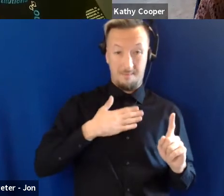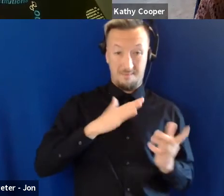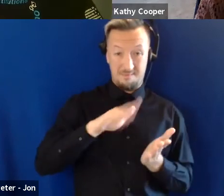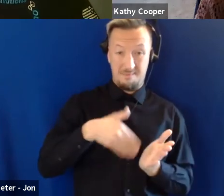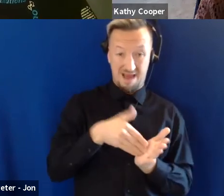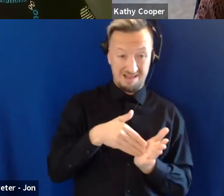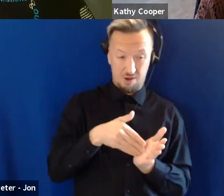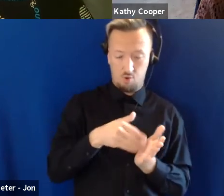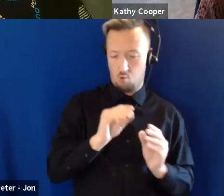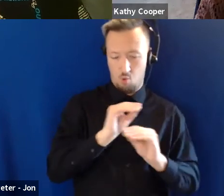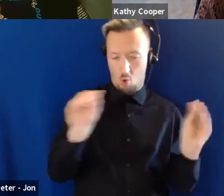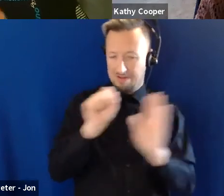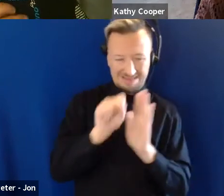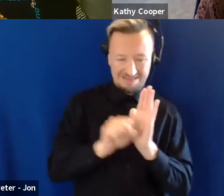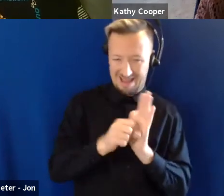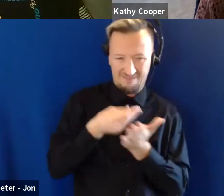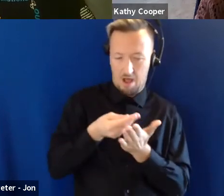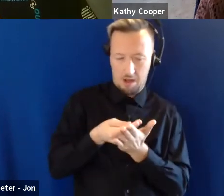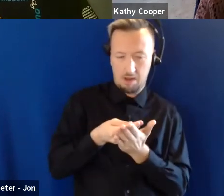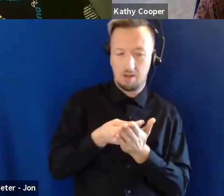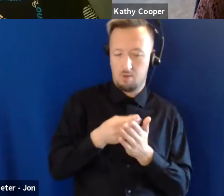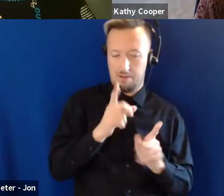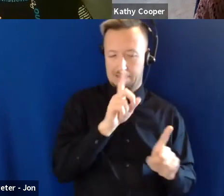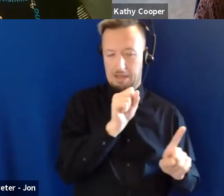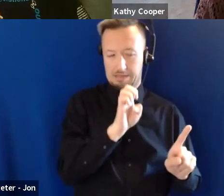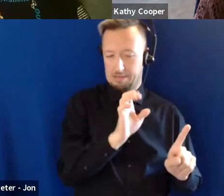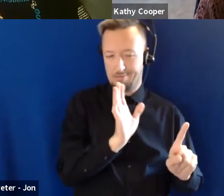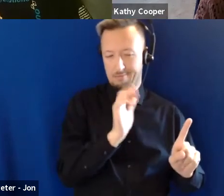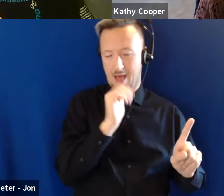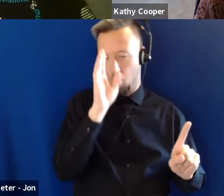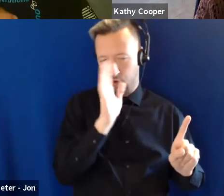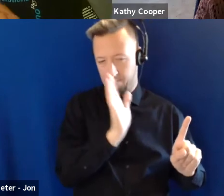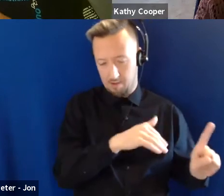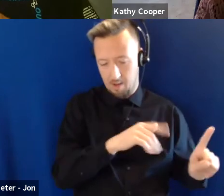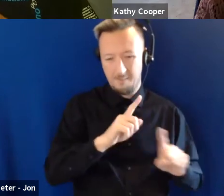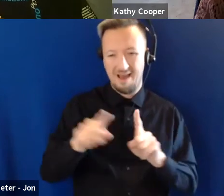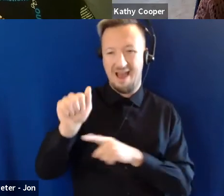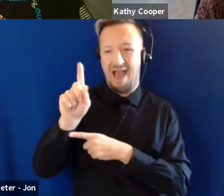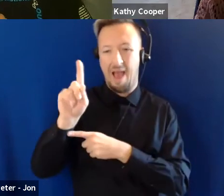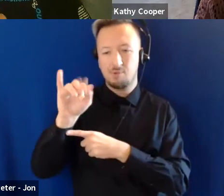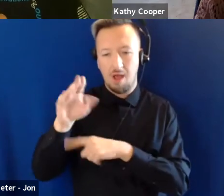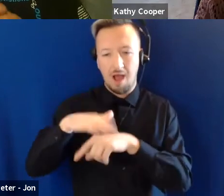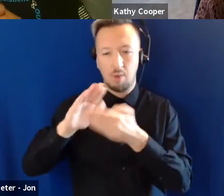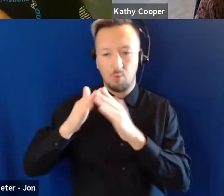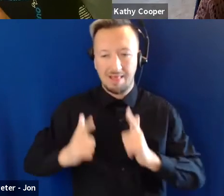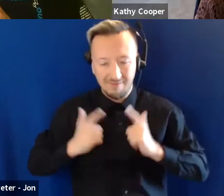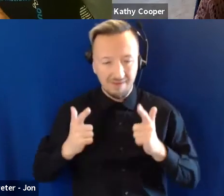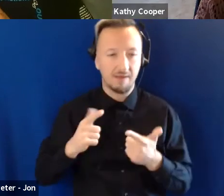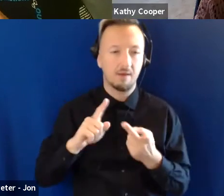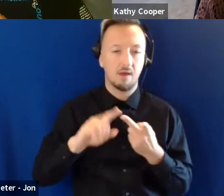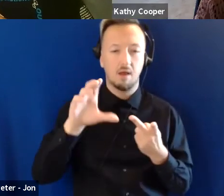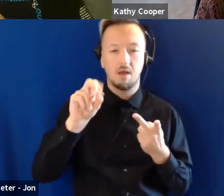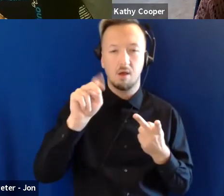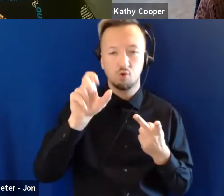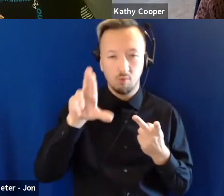the DSE happy. But, obviously you've got the Administration on Community Living, my consumers,